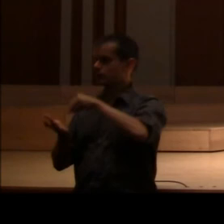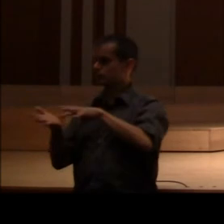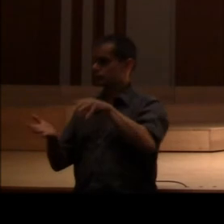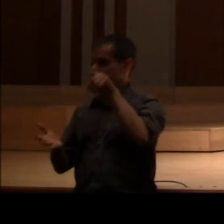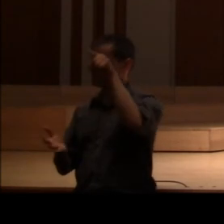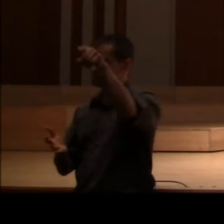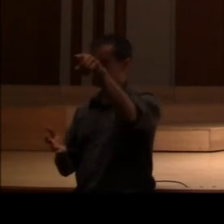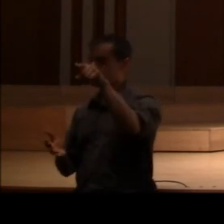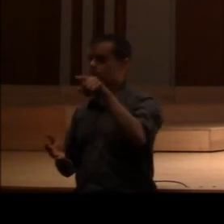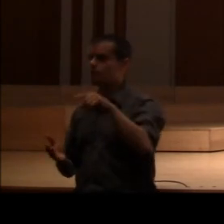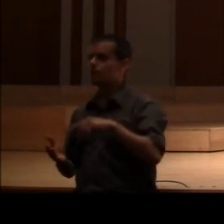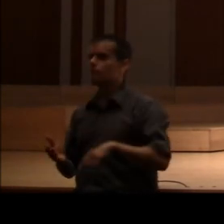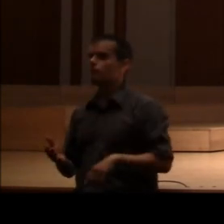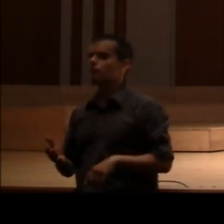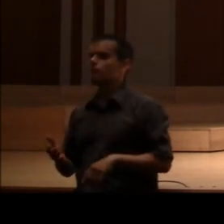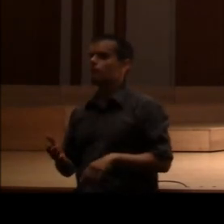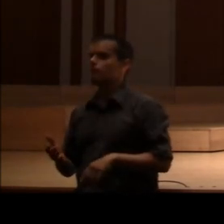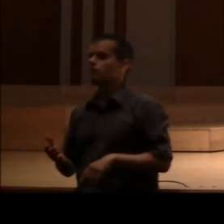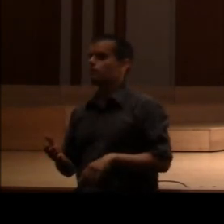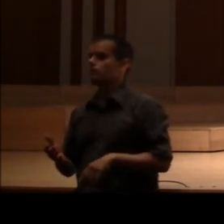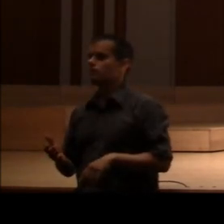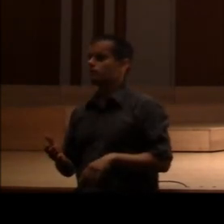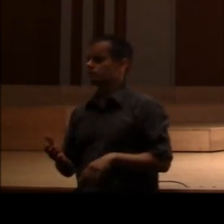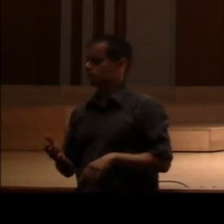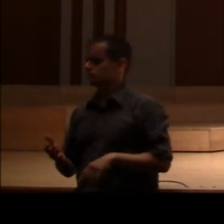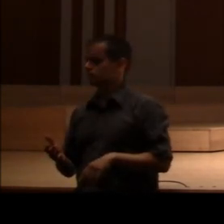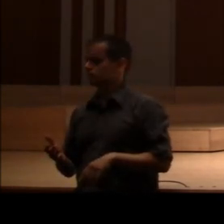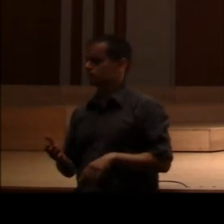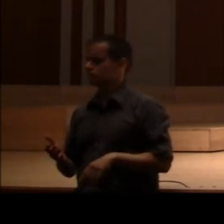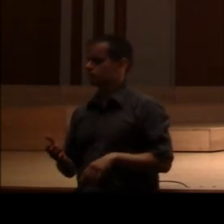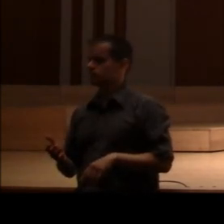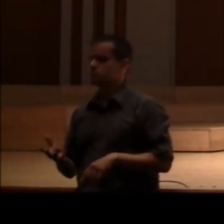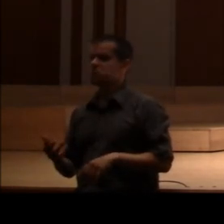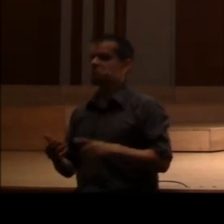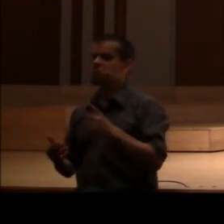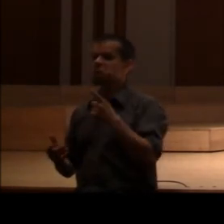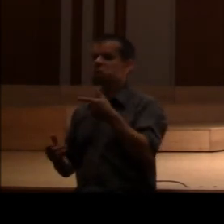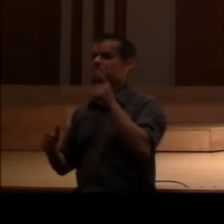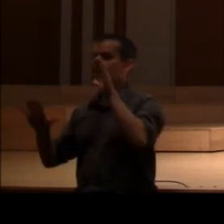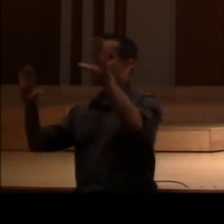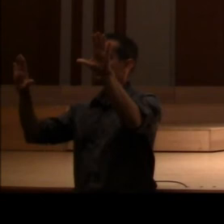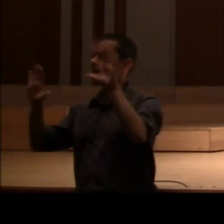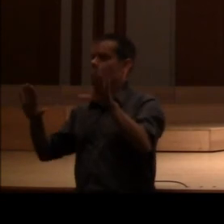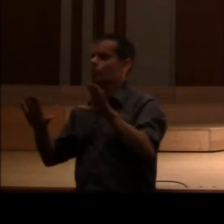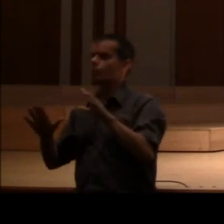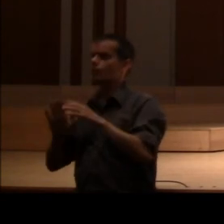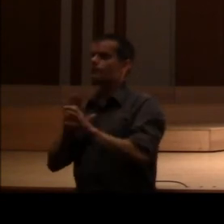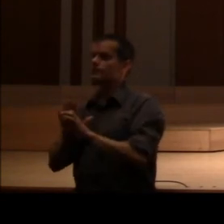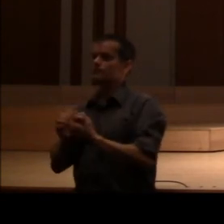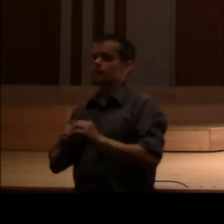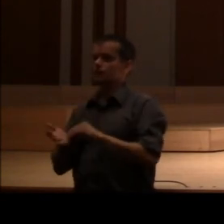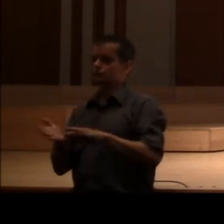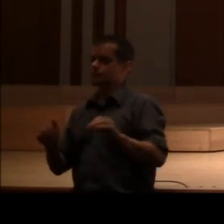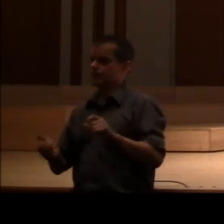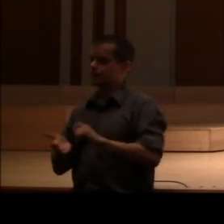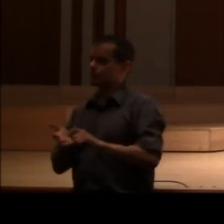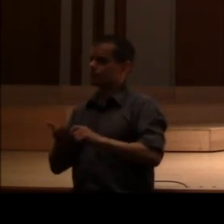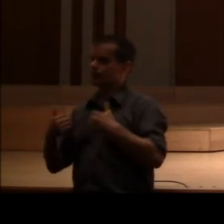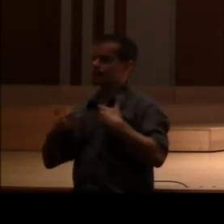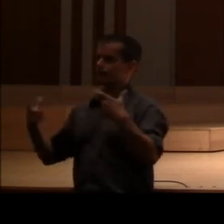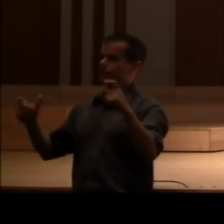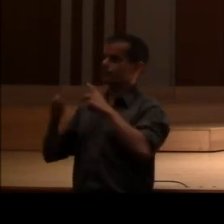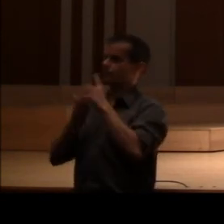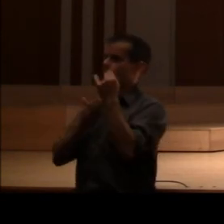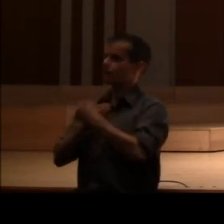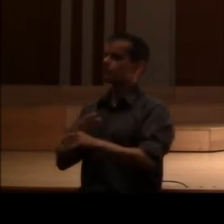were creating a big literary anthology of their work, which I was like, yay, this is a really wonderful, authentic example of how students can be writers and they're having this big